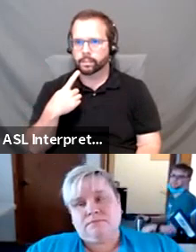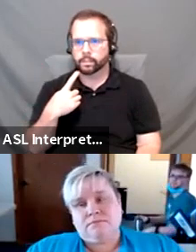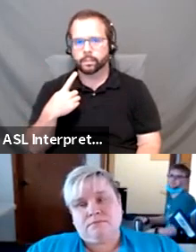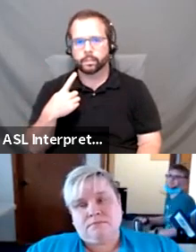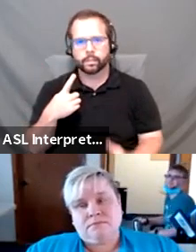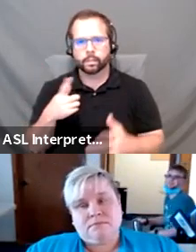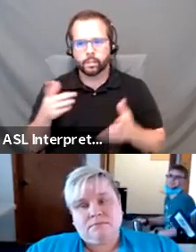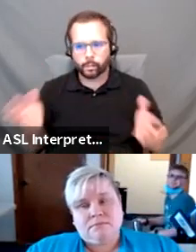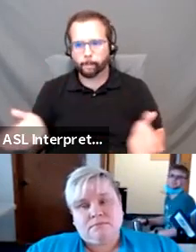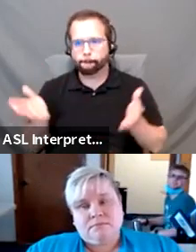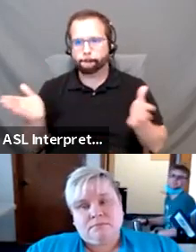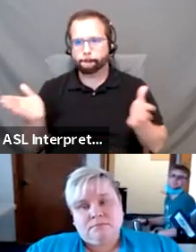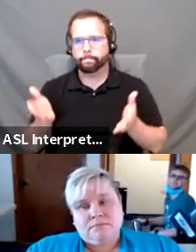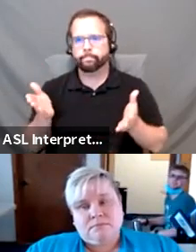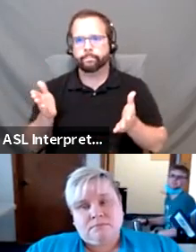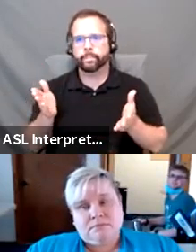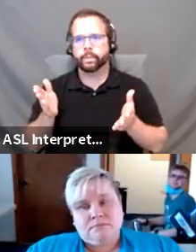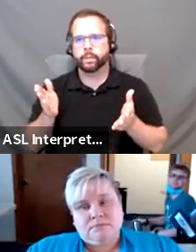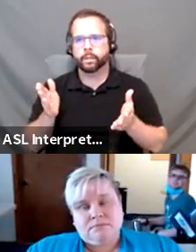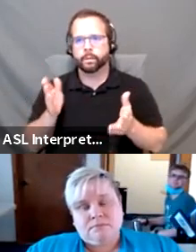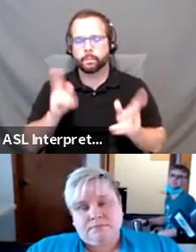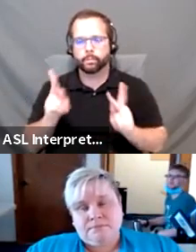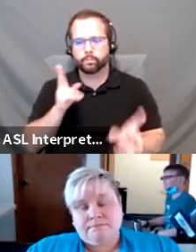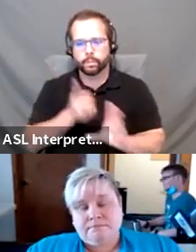related, even when they have the technology.